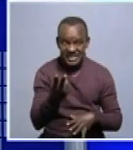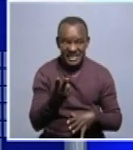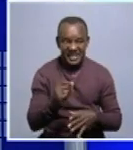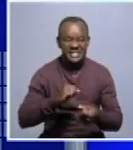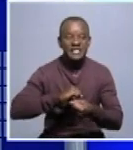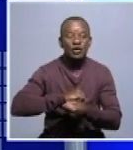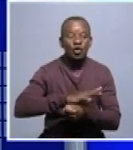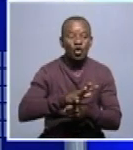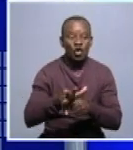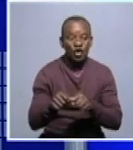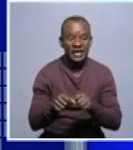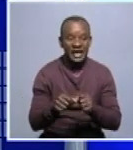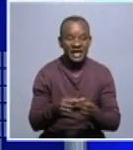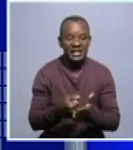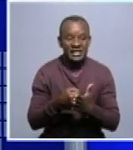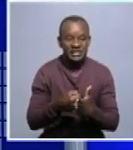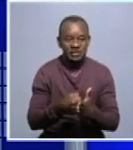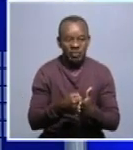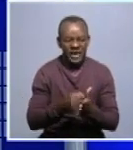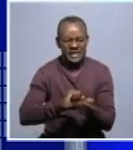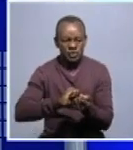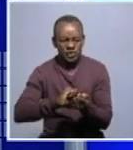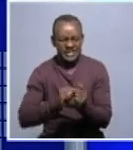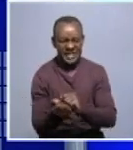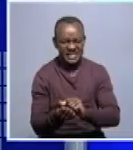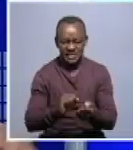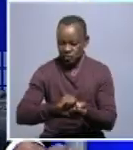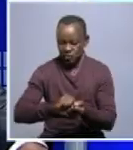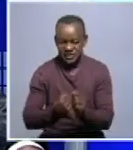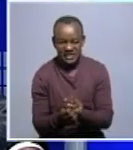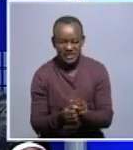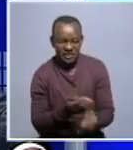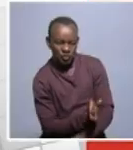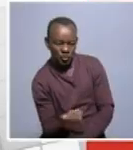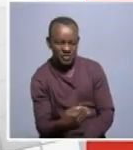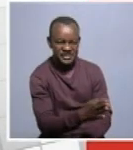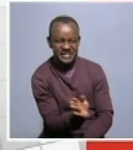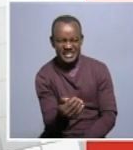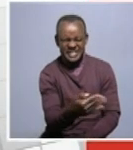is very much ahead of us. How do we fight that?